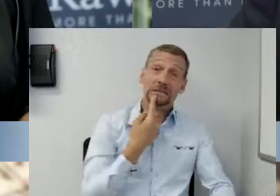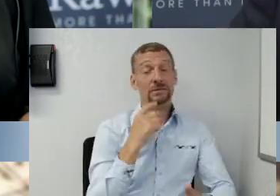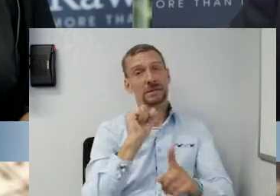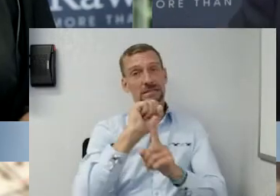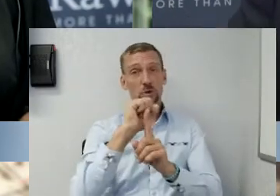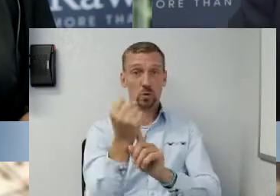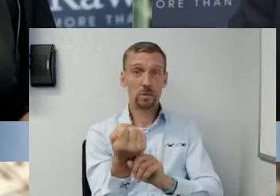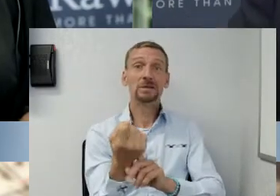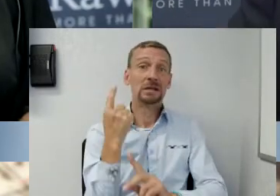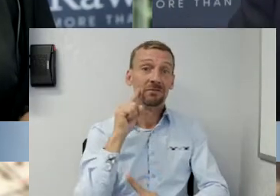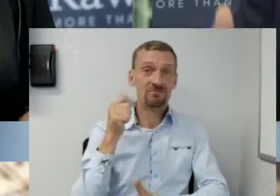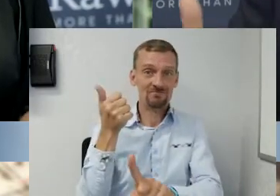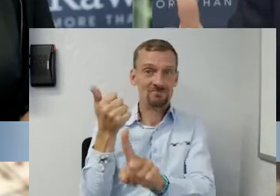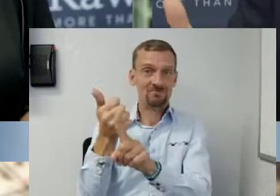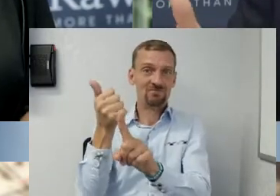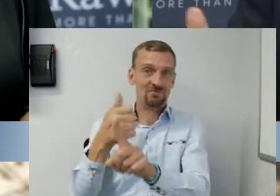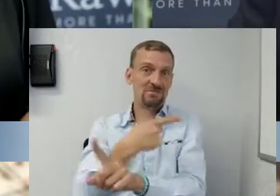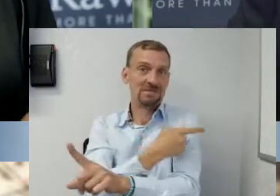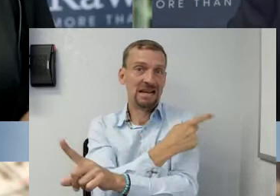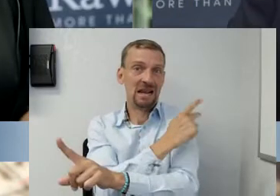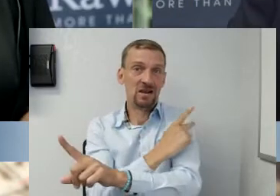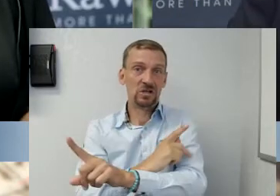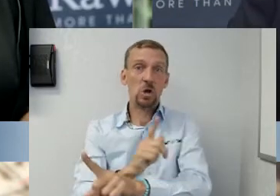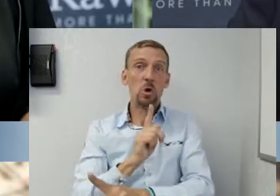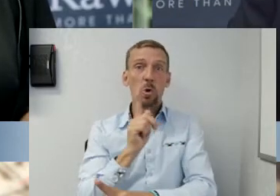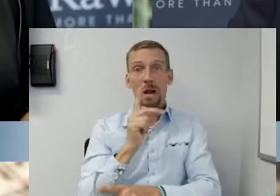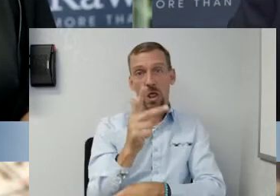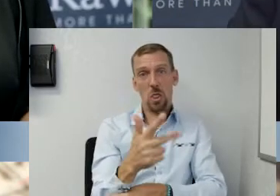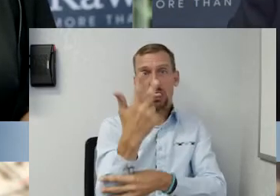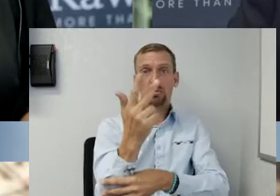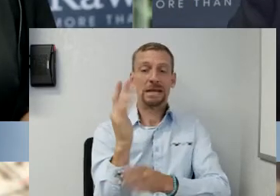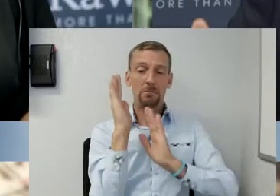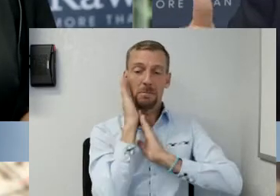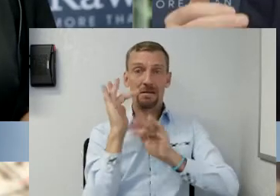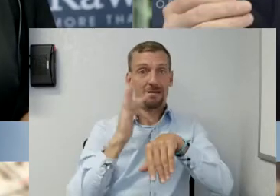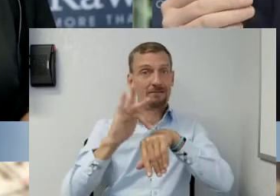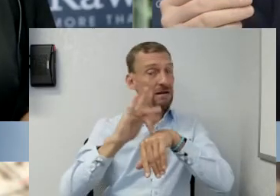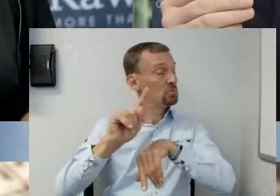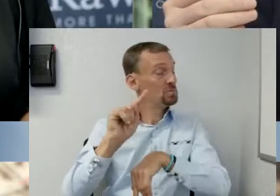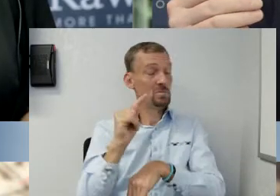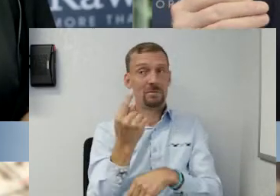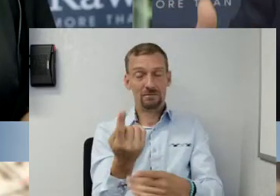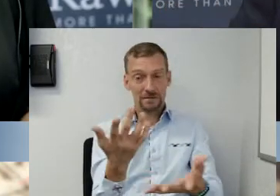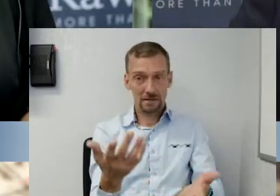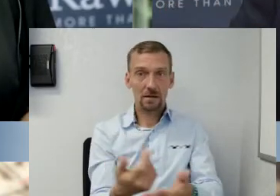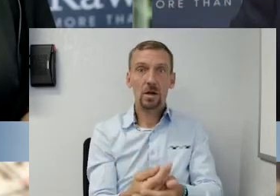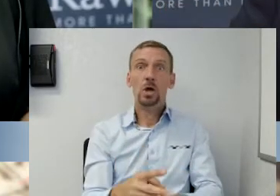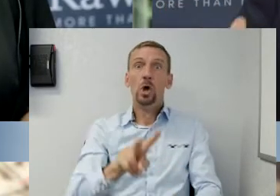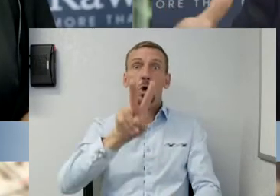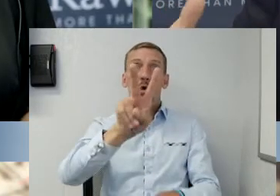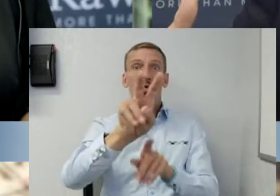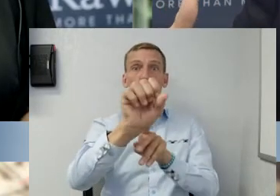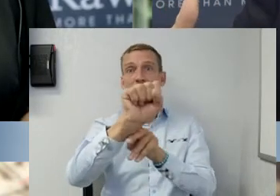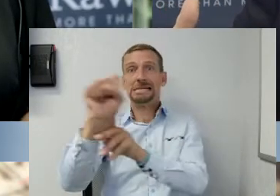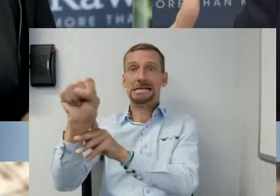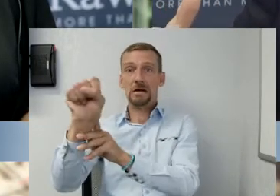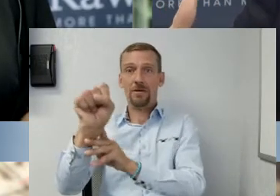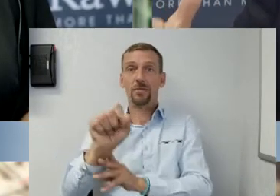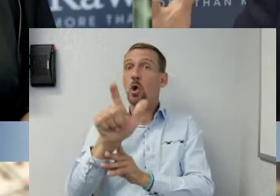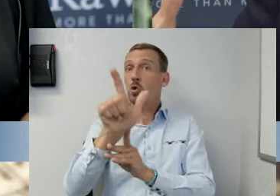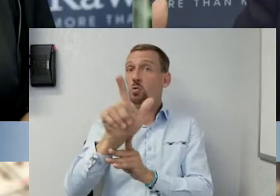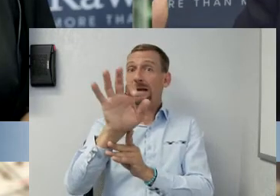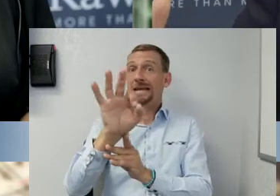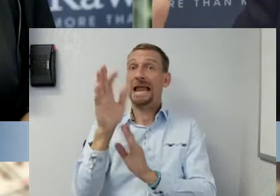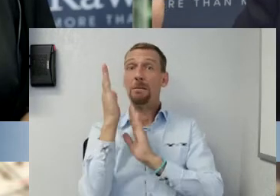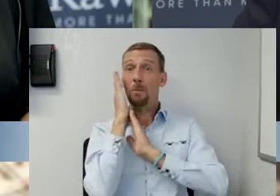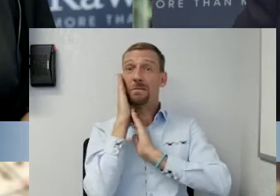conditions. So only 3 beds available there. The 2 South unit, the 29 bed unit